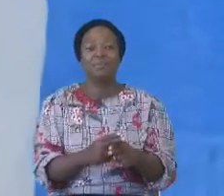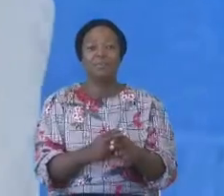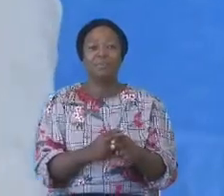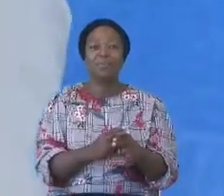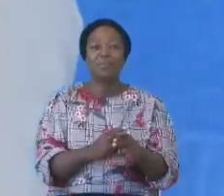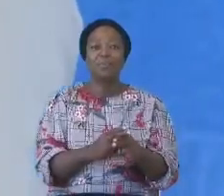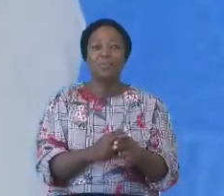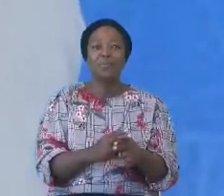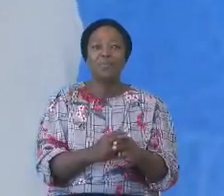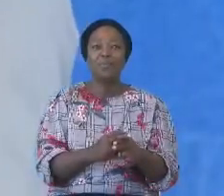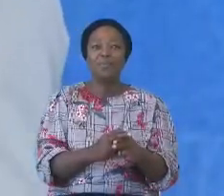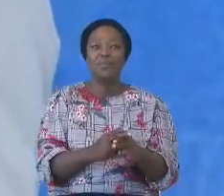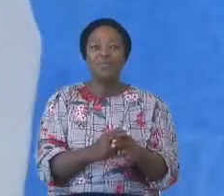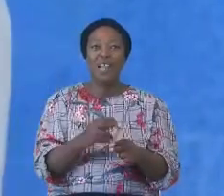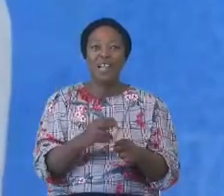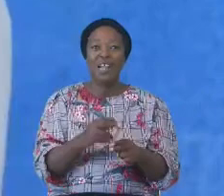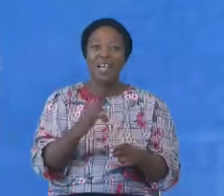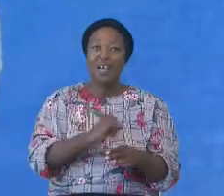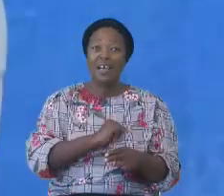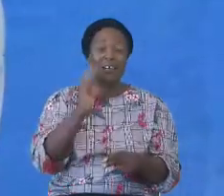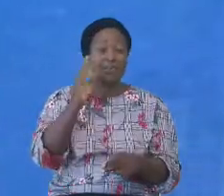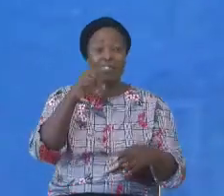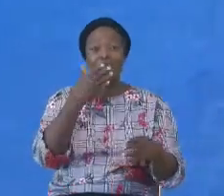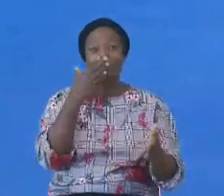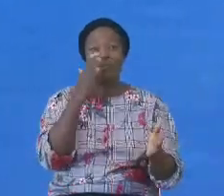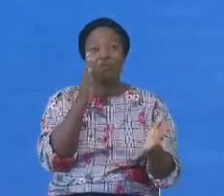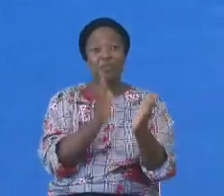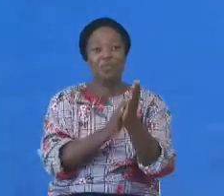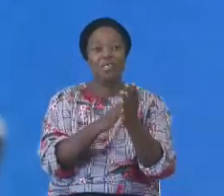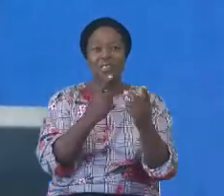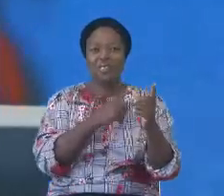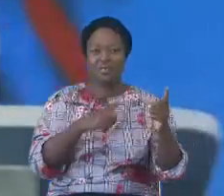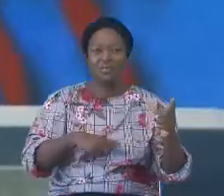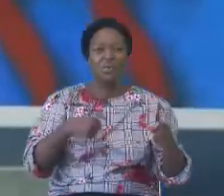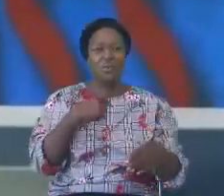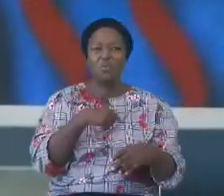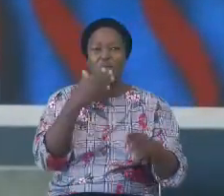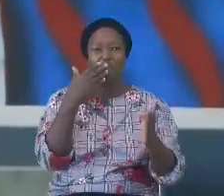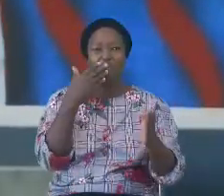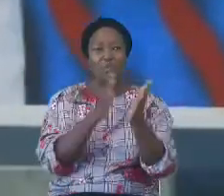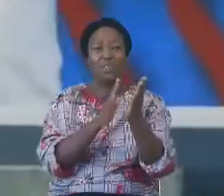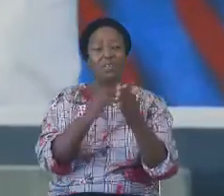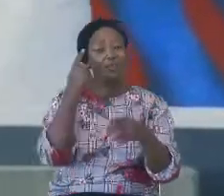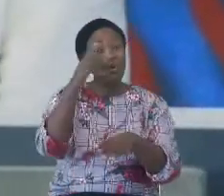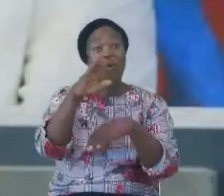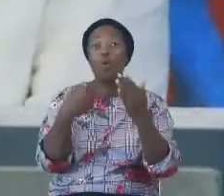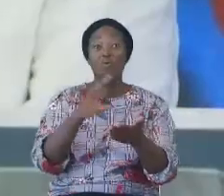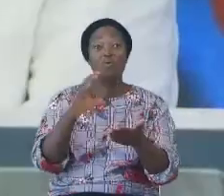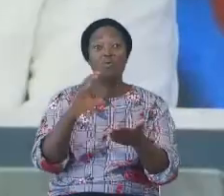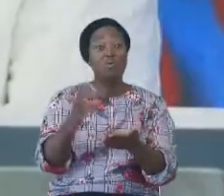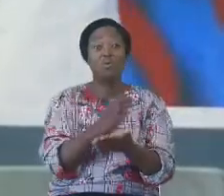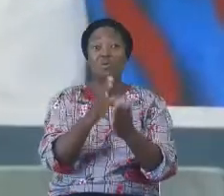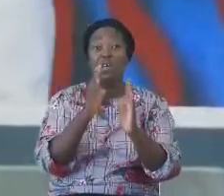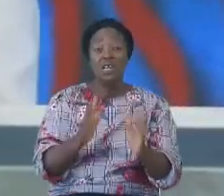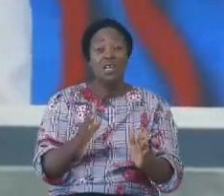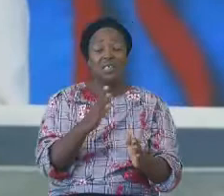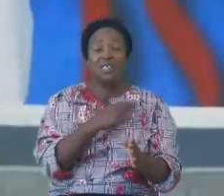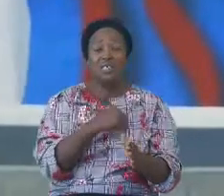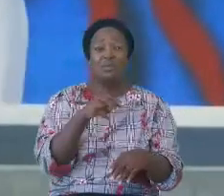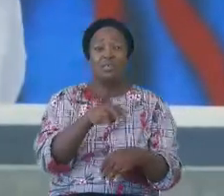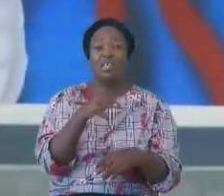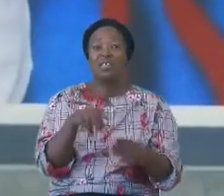and lift you up in Jesus' name. I will praise the Lord for all